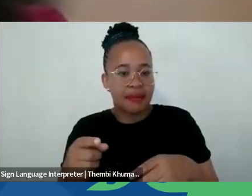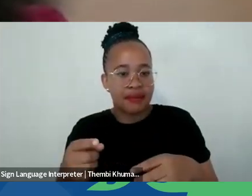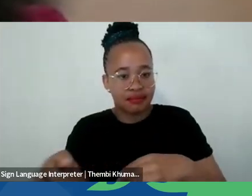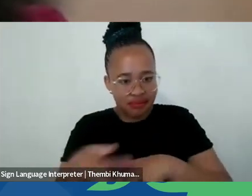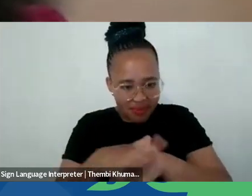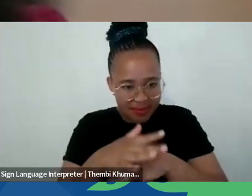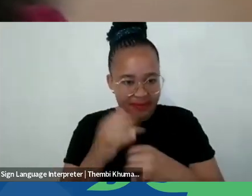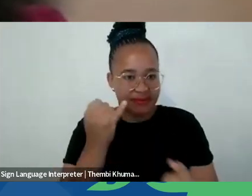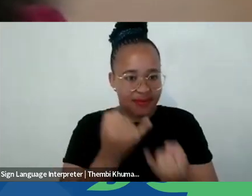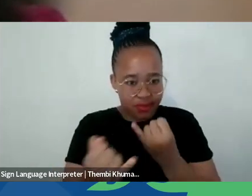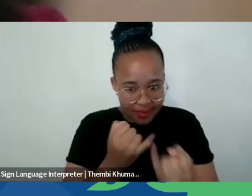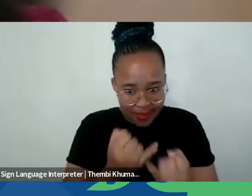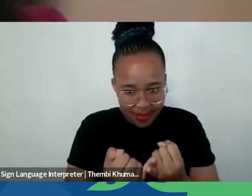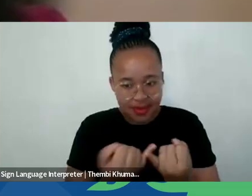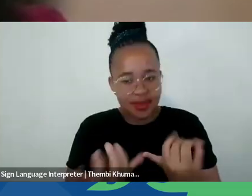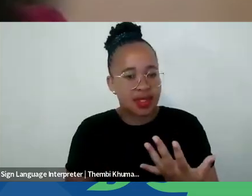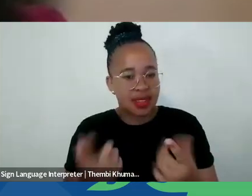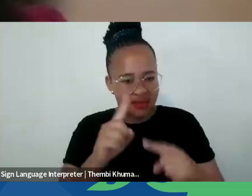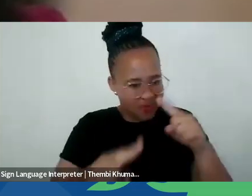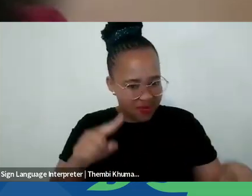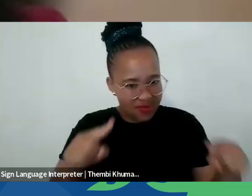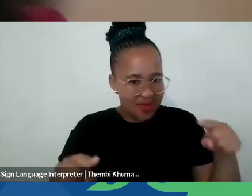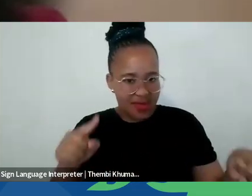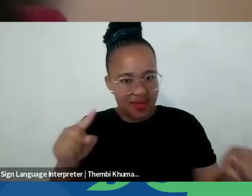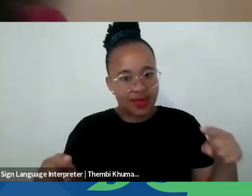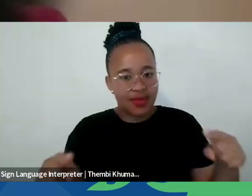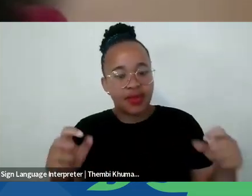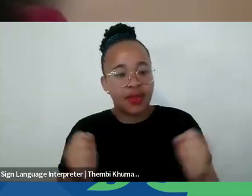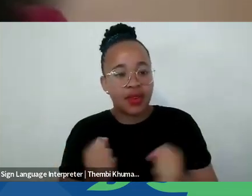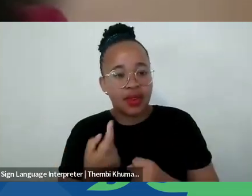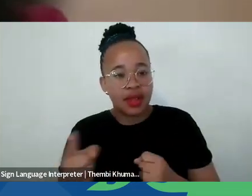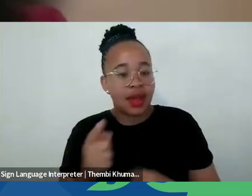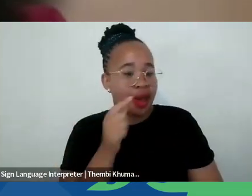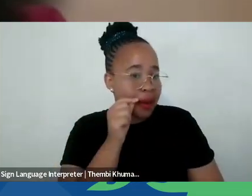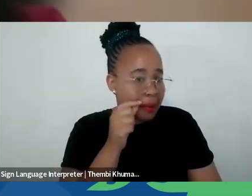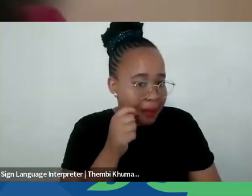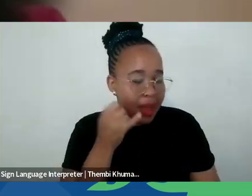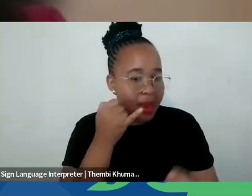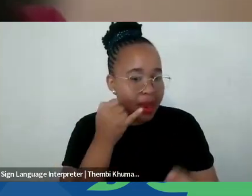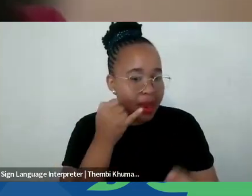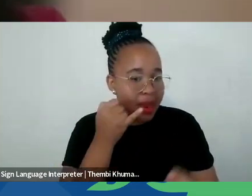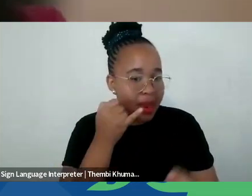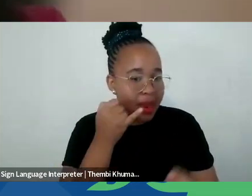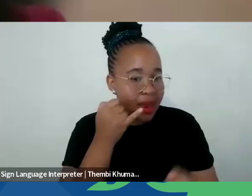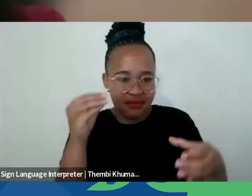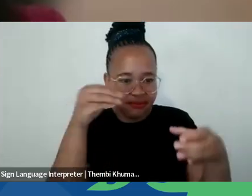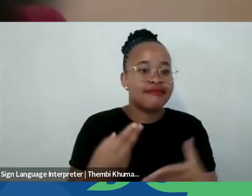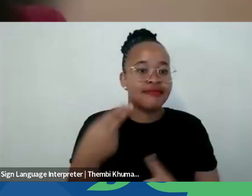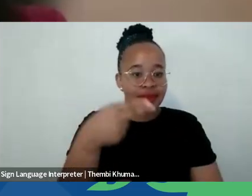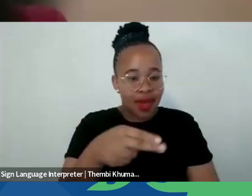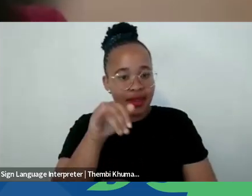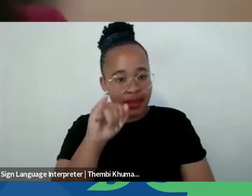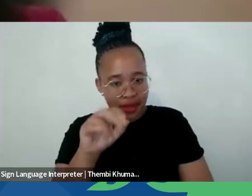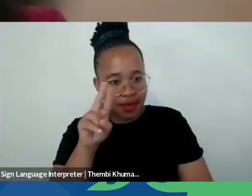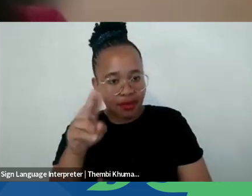recently, OUT managed the biggest MSM, that's men having sex with men, HIV program in South Africa,